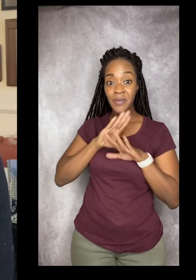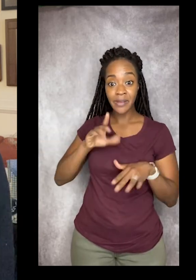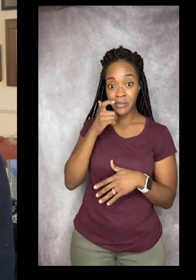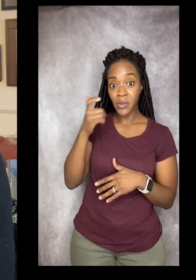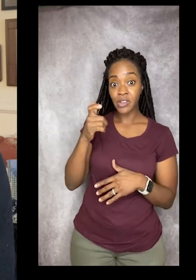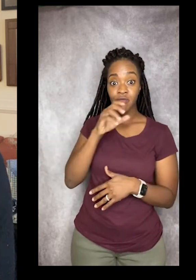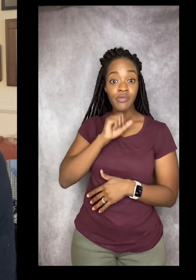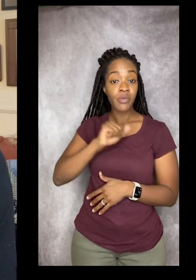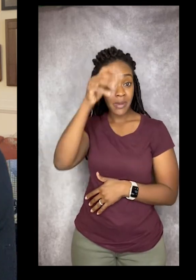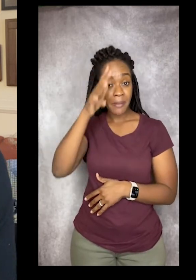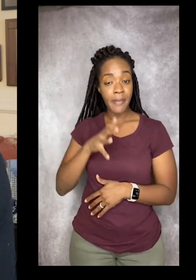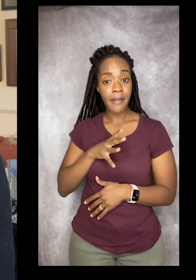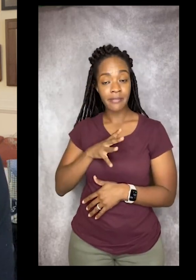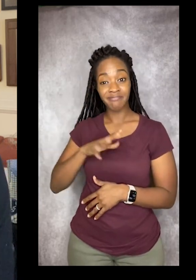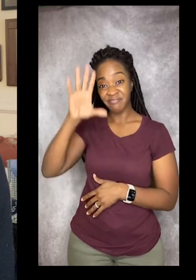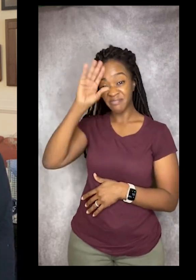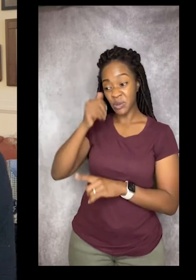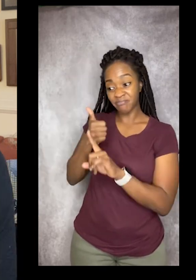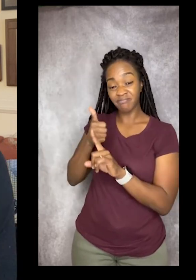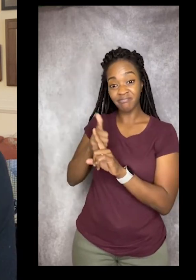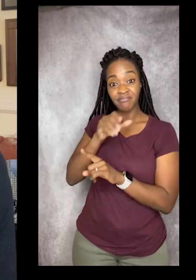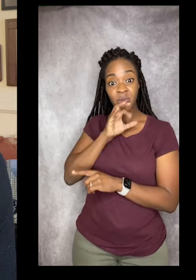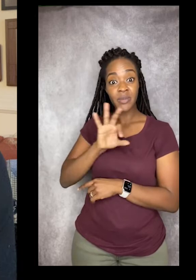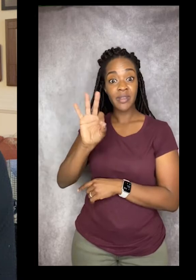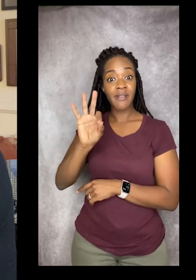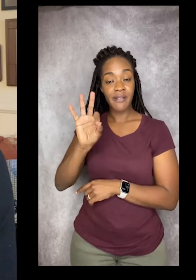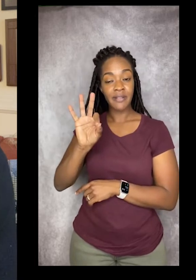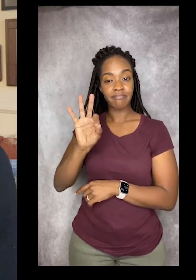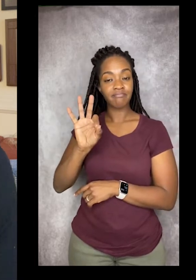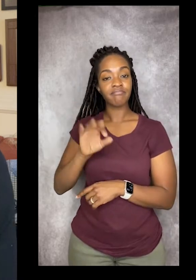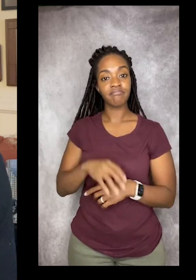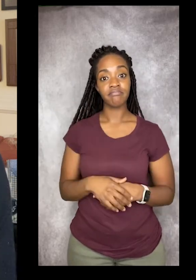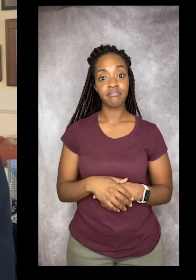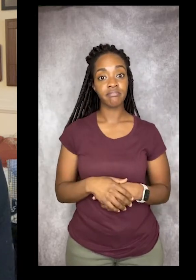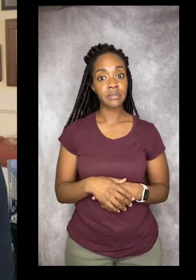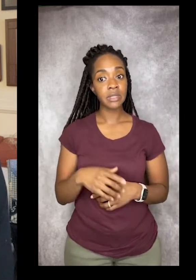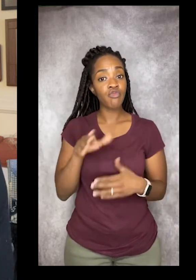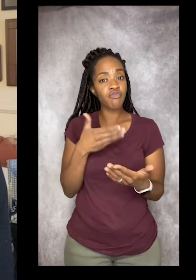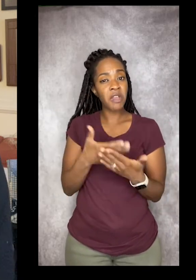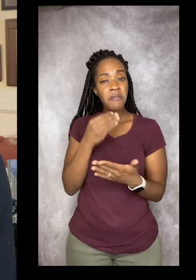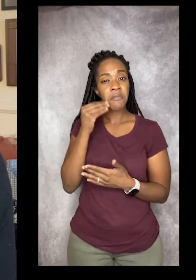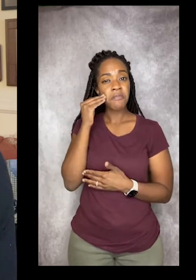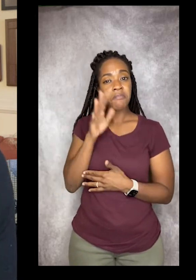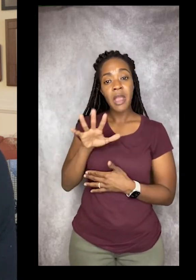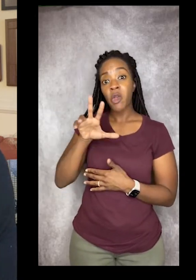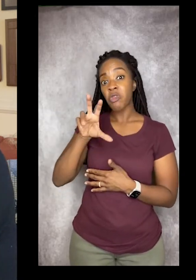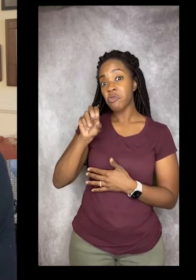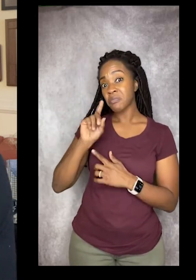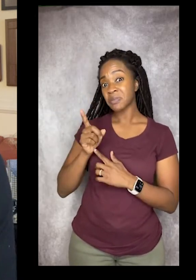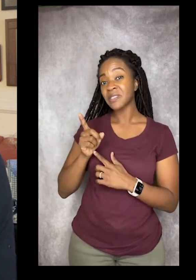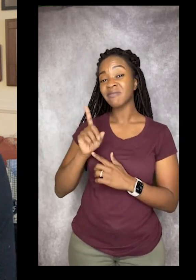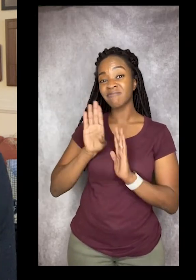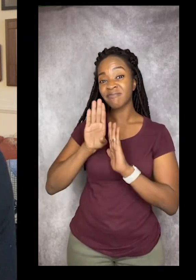at 9 years, harder than he thought to figure. He hadn't been home a half hour and still wore his school